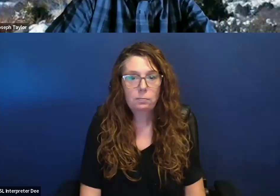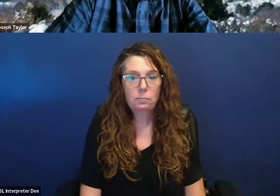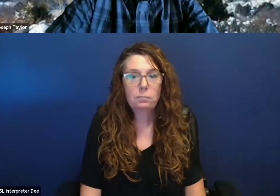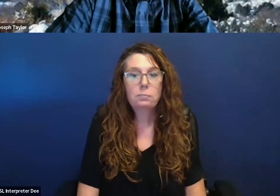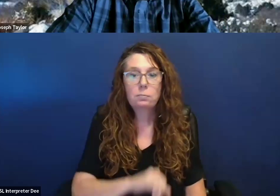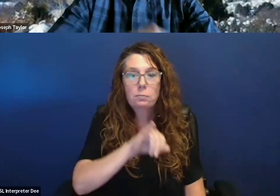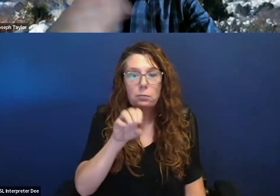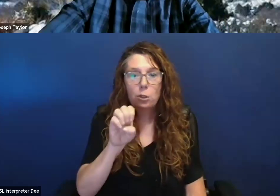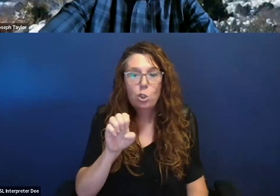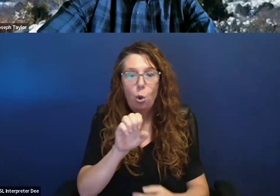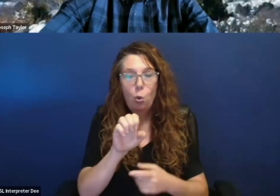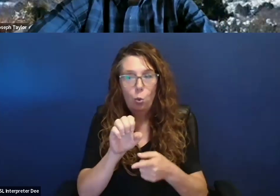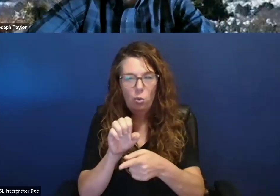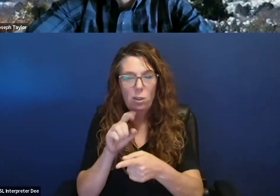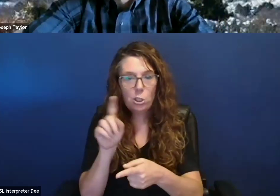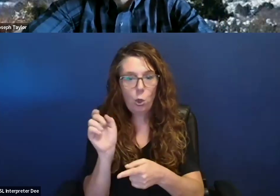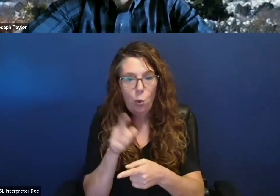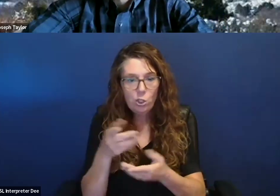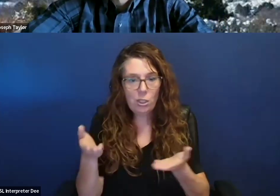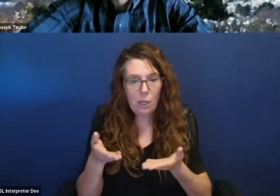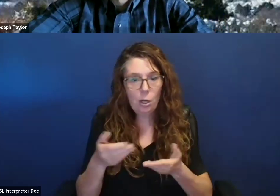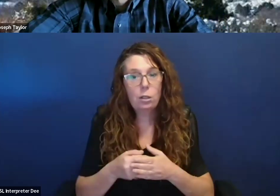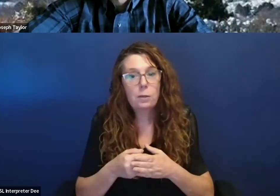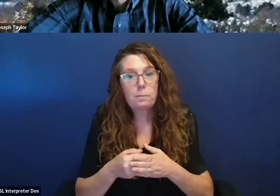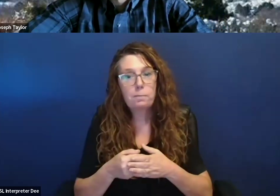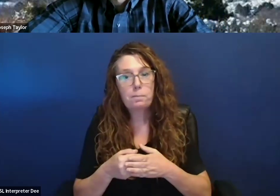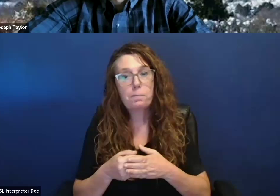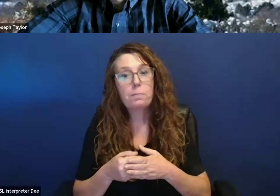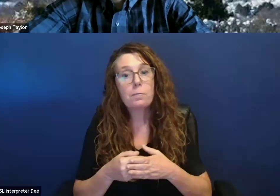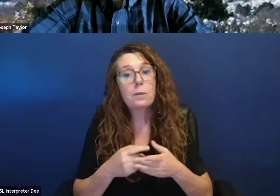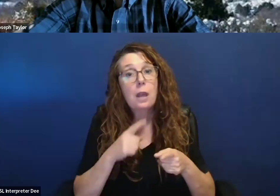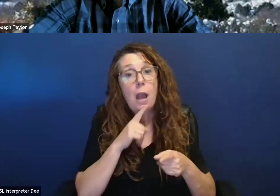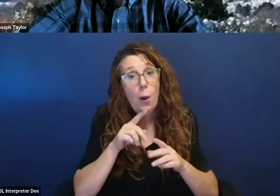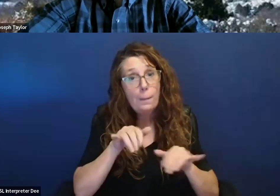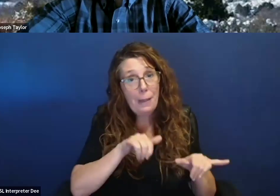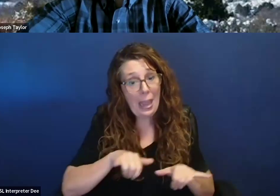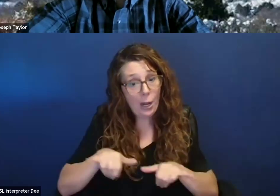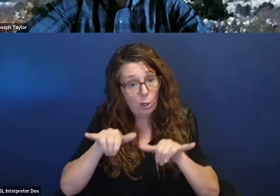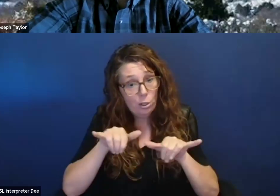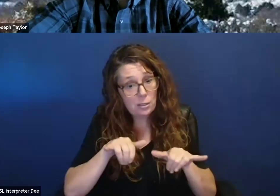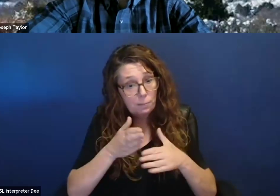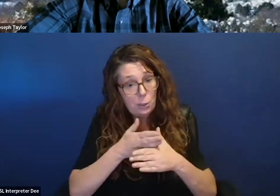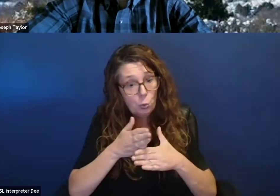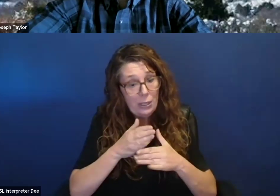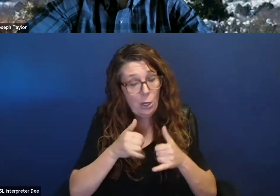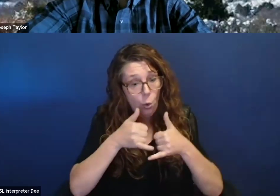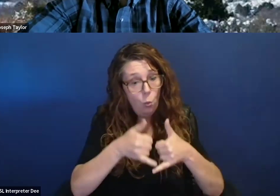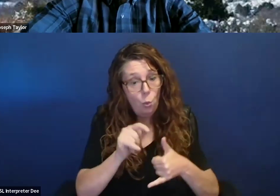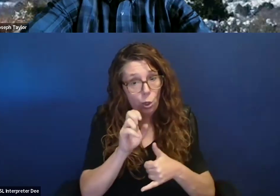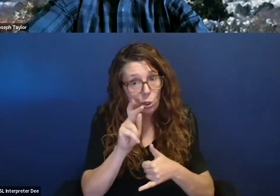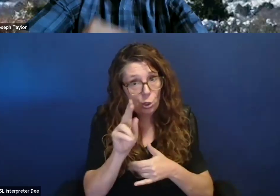Joe, there's a question for us here. So were there any differences or patterns between the award tracks or